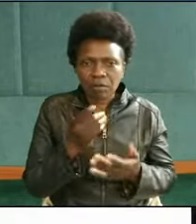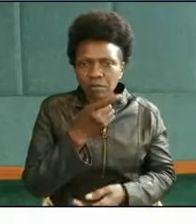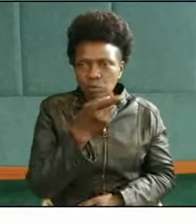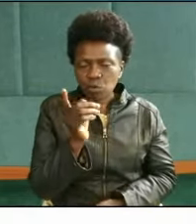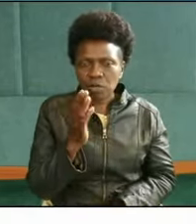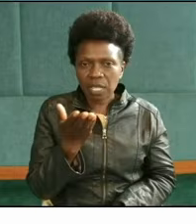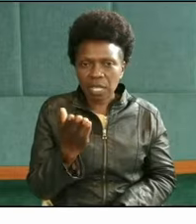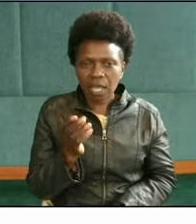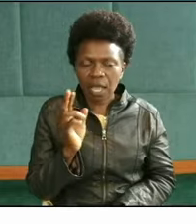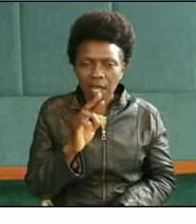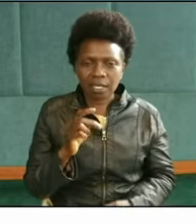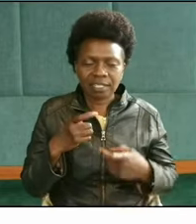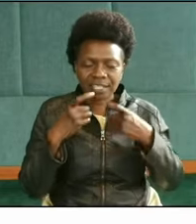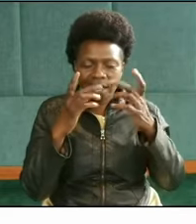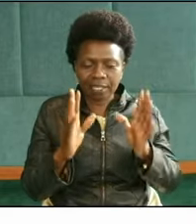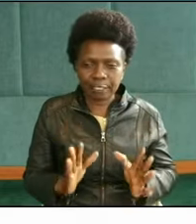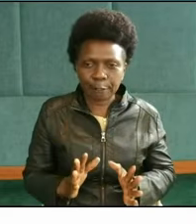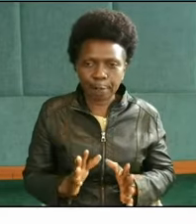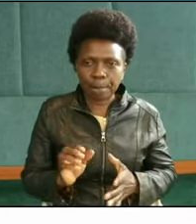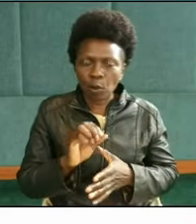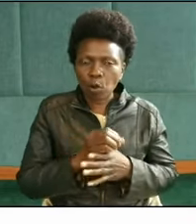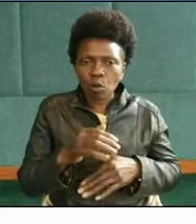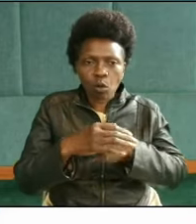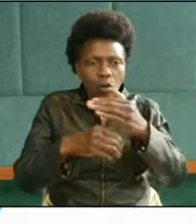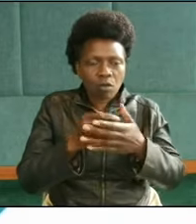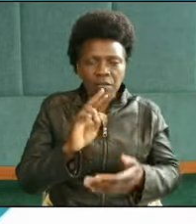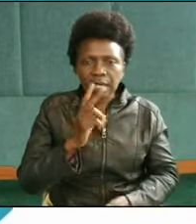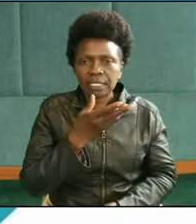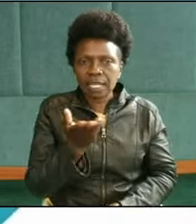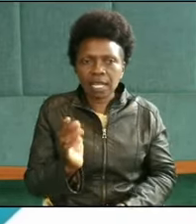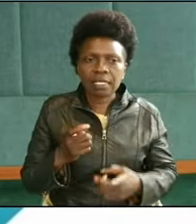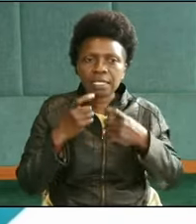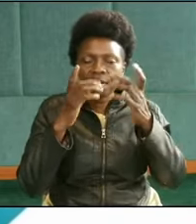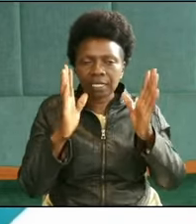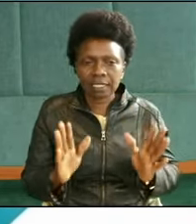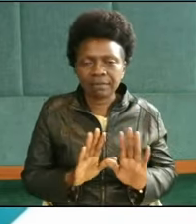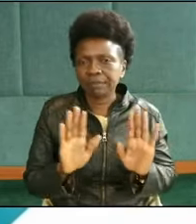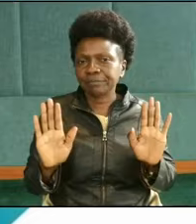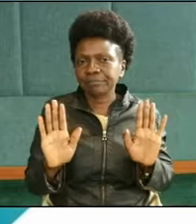here are sinners. Or all of us here are sinners.